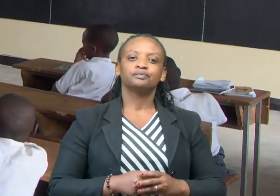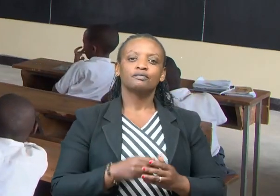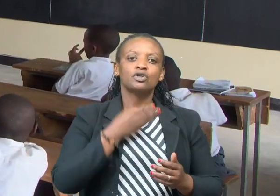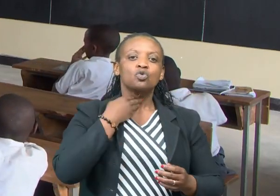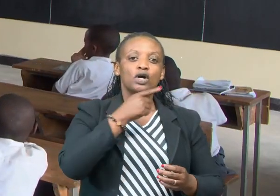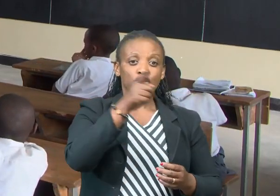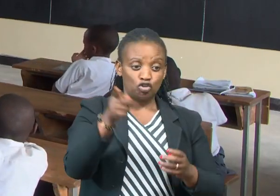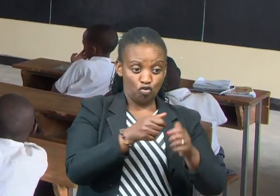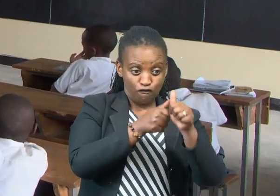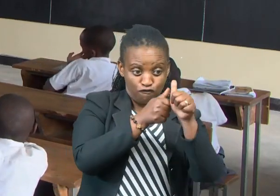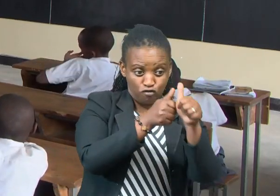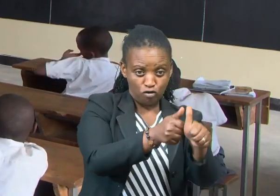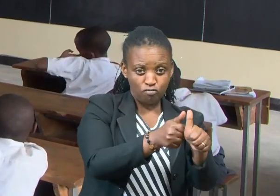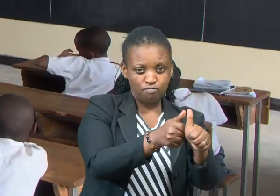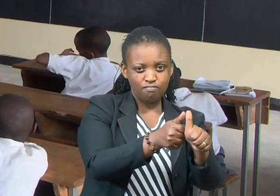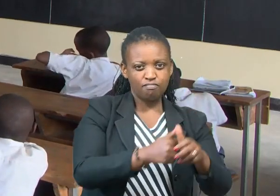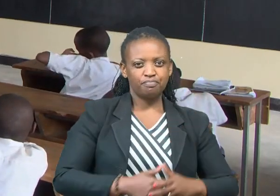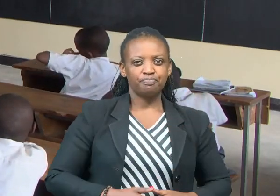you to follow.